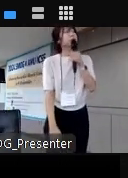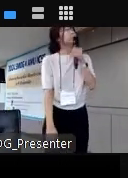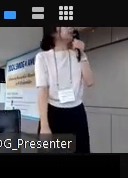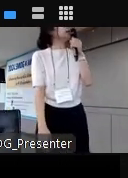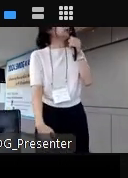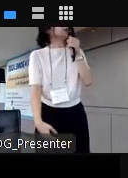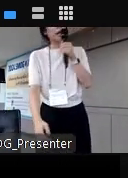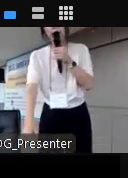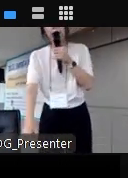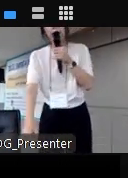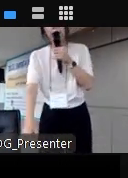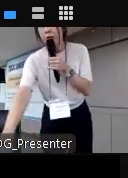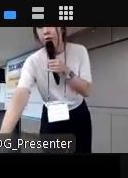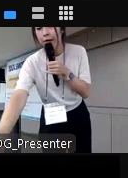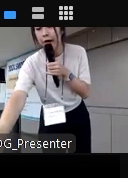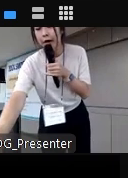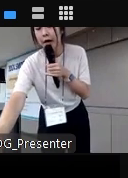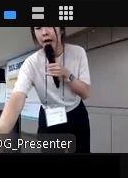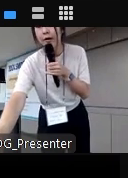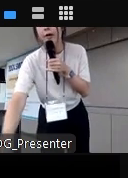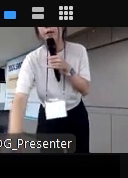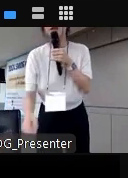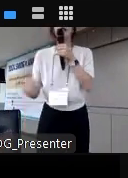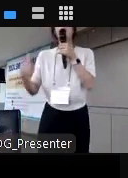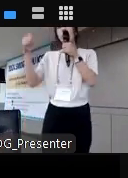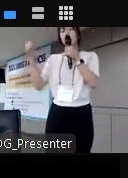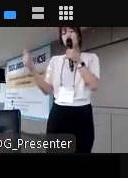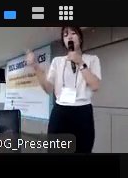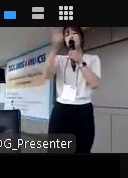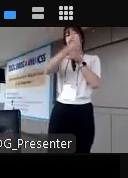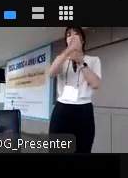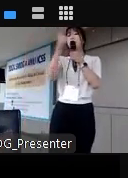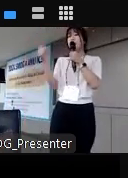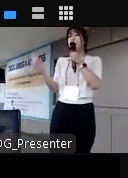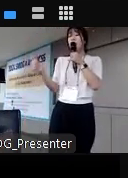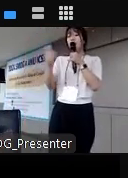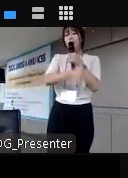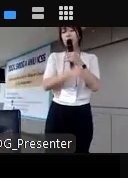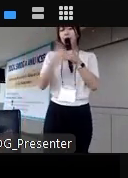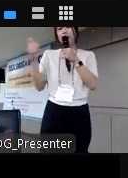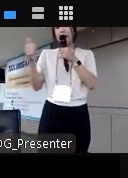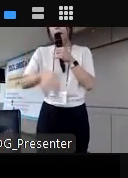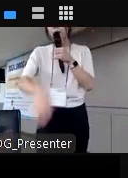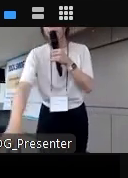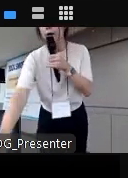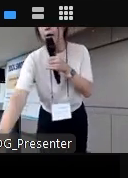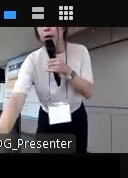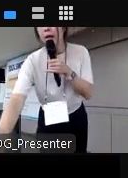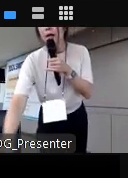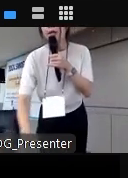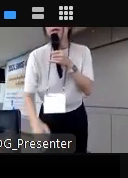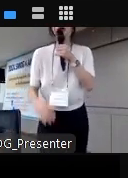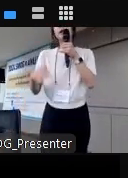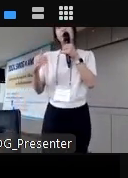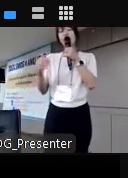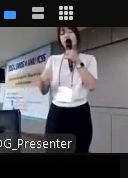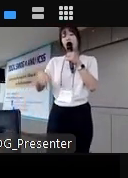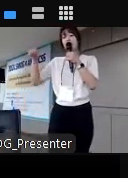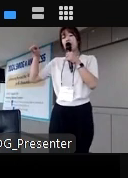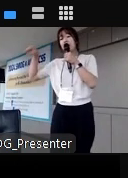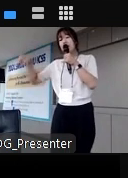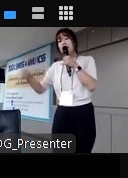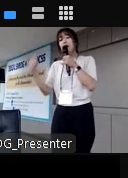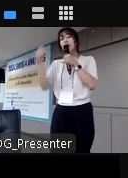So to summarize what I have argued so far, I've argued that the directional modification of a verb like help is underlying